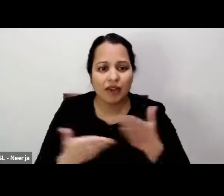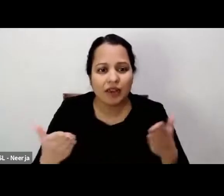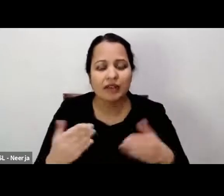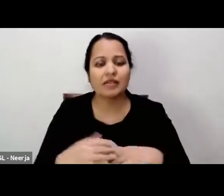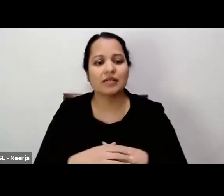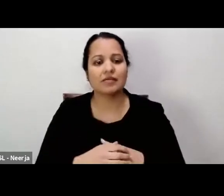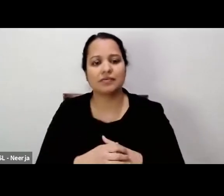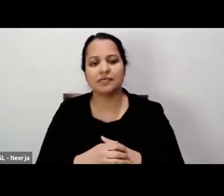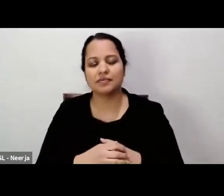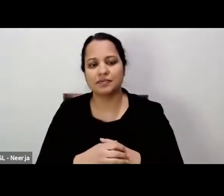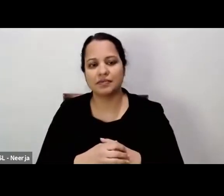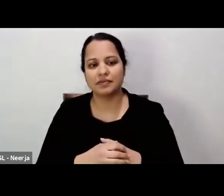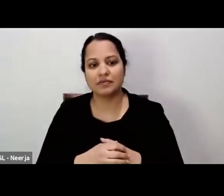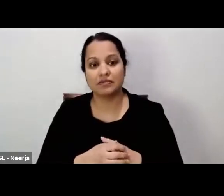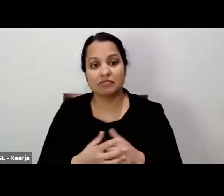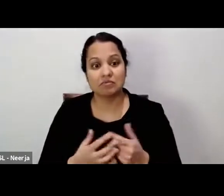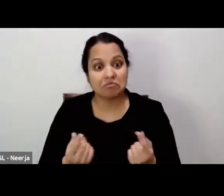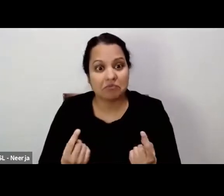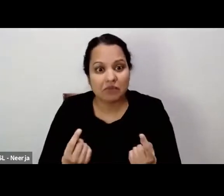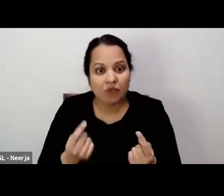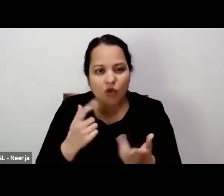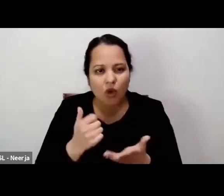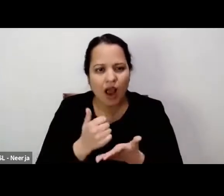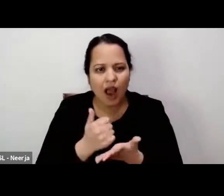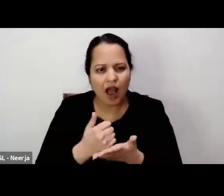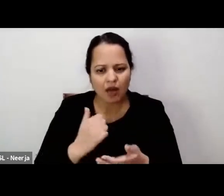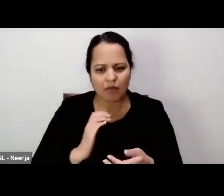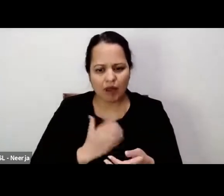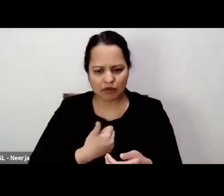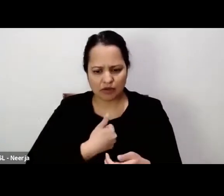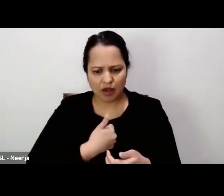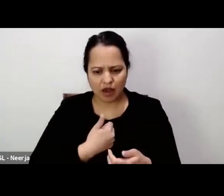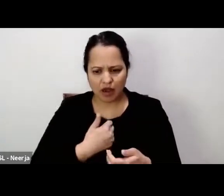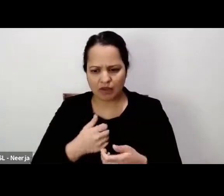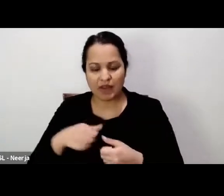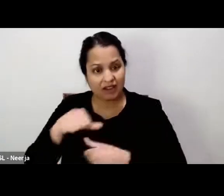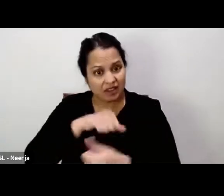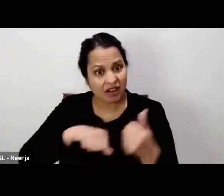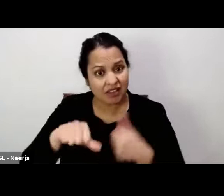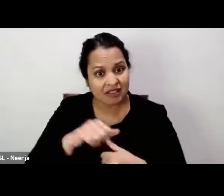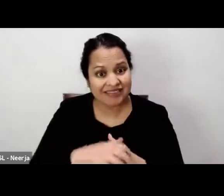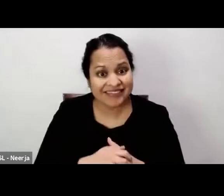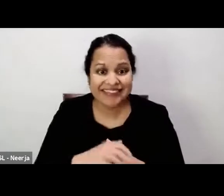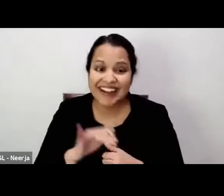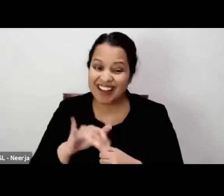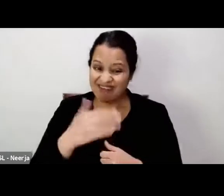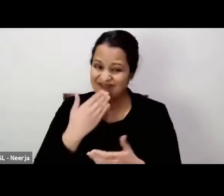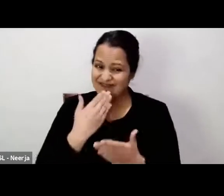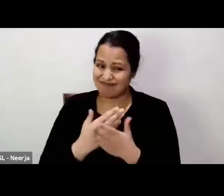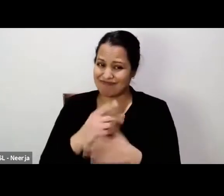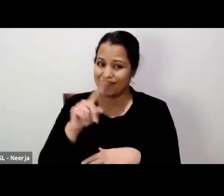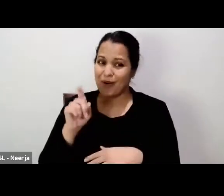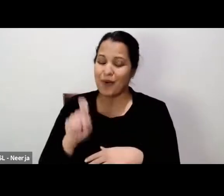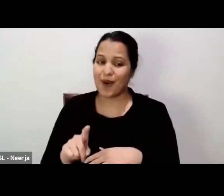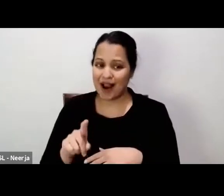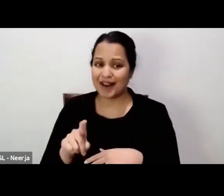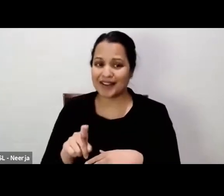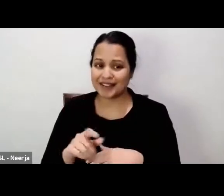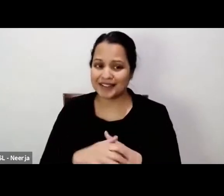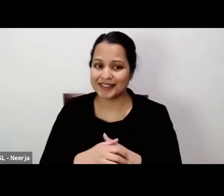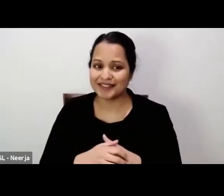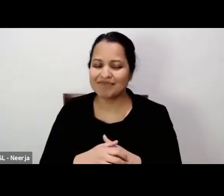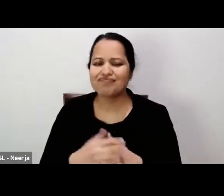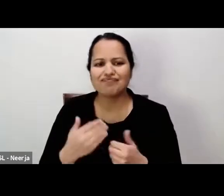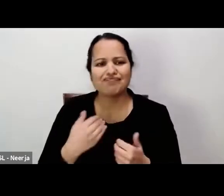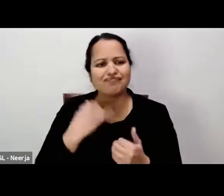we do to help ourselves and one another during this time? That's a great question that I was asked to help address. You know, I think there's a couple things.